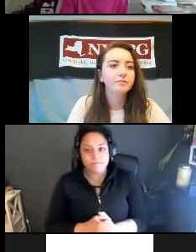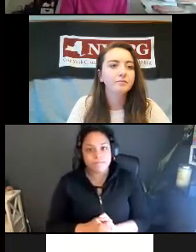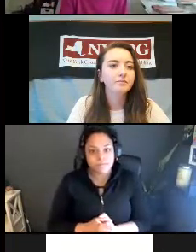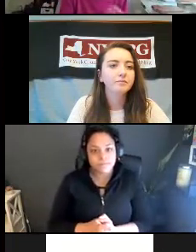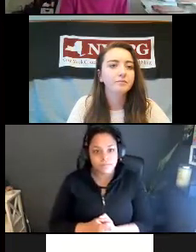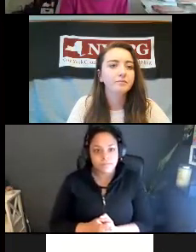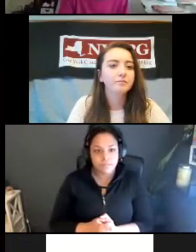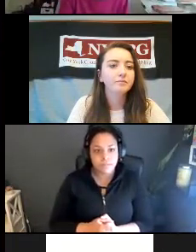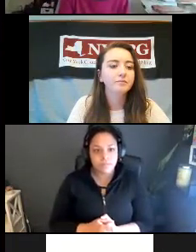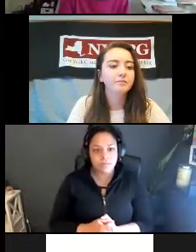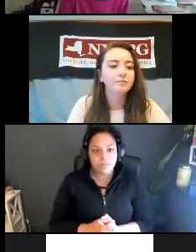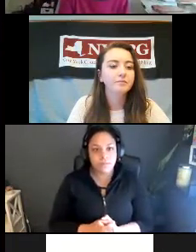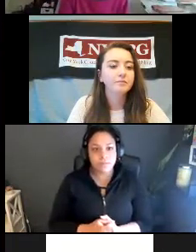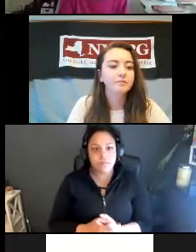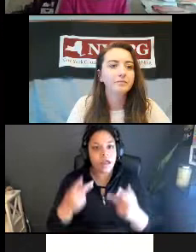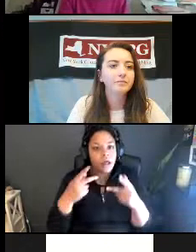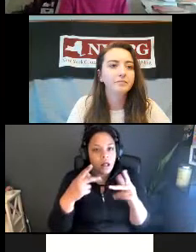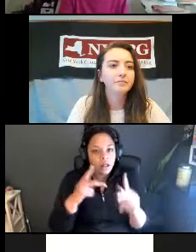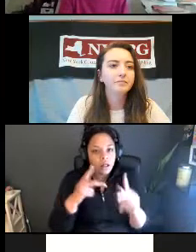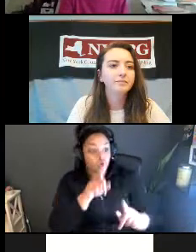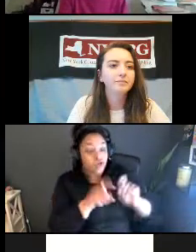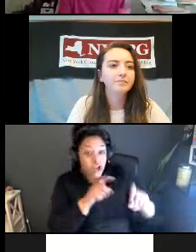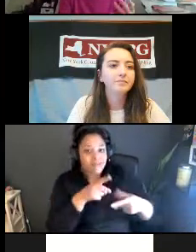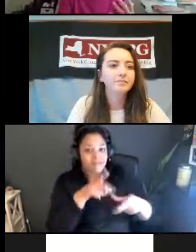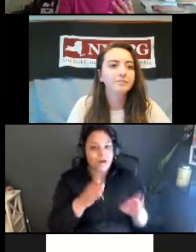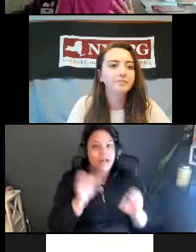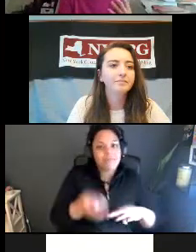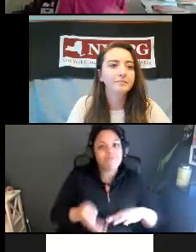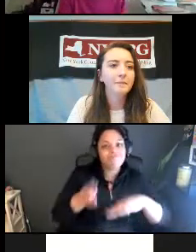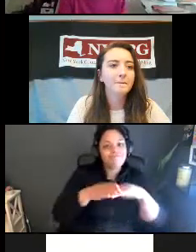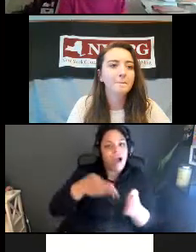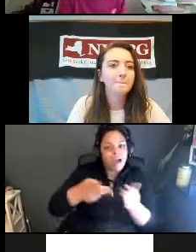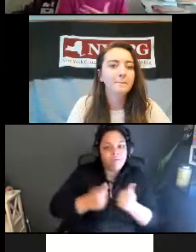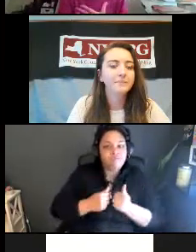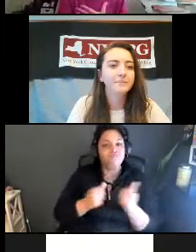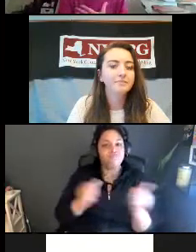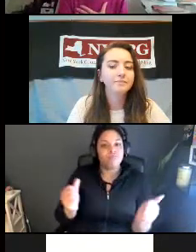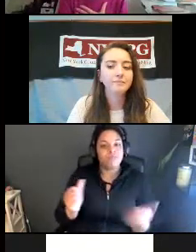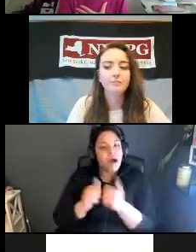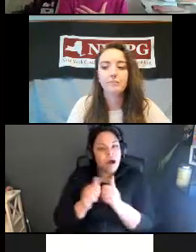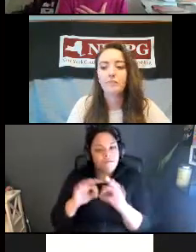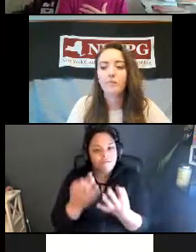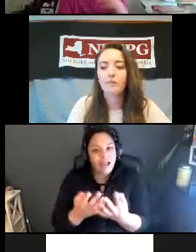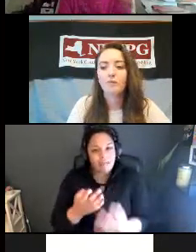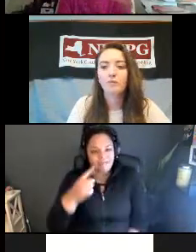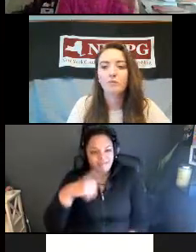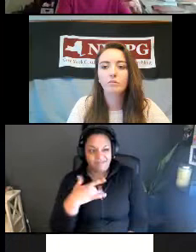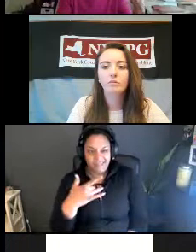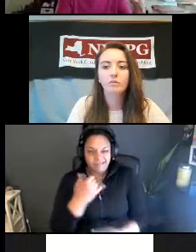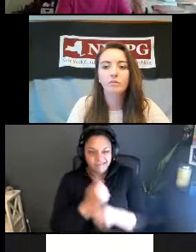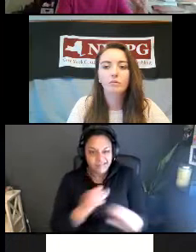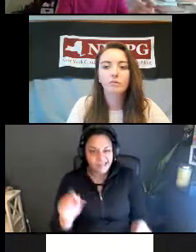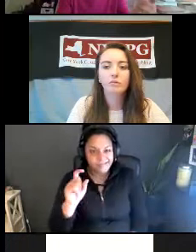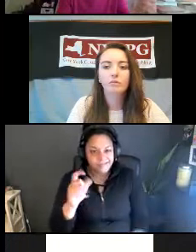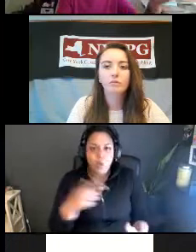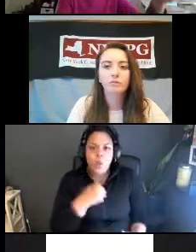to allow for increased honesty. And, how can the family feel safe? What can we put